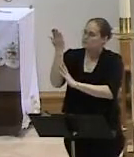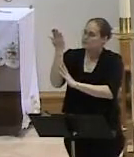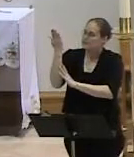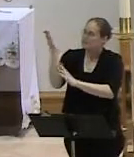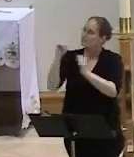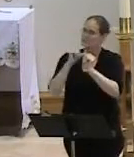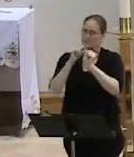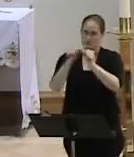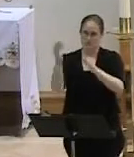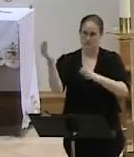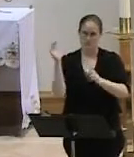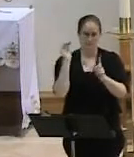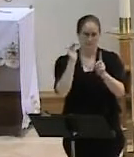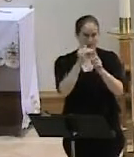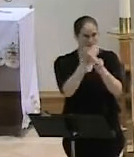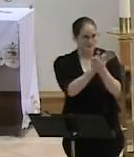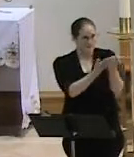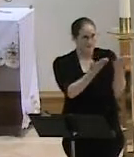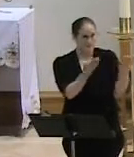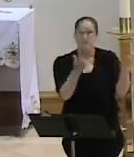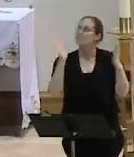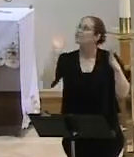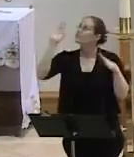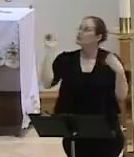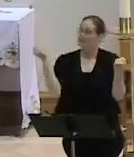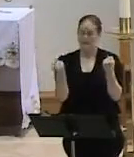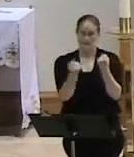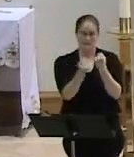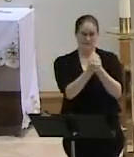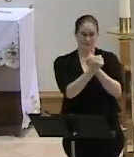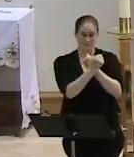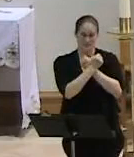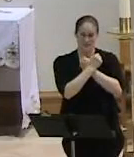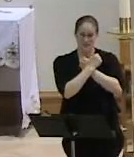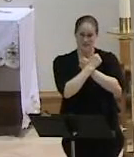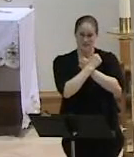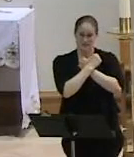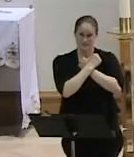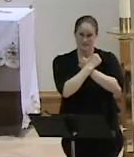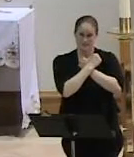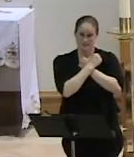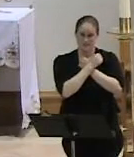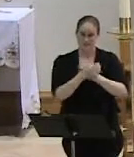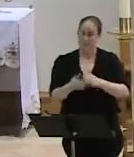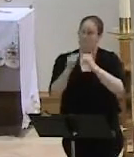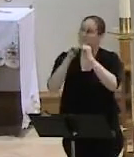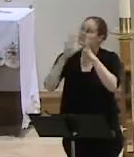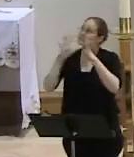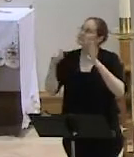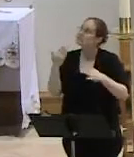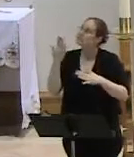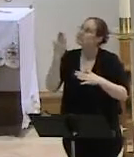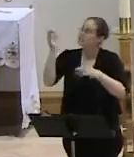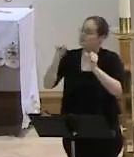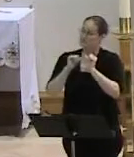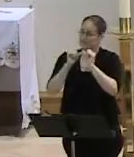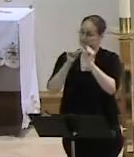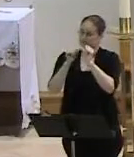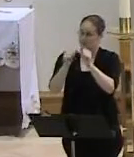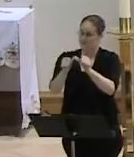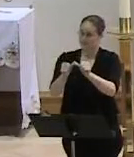them, Lord, that you love them. And may Almighty God bless you, my dear seniors, as you continue on in